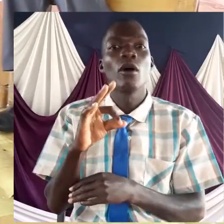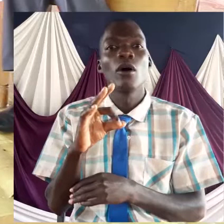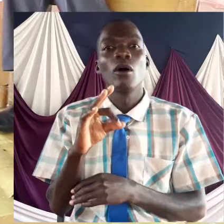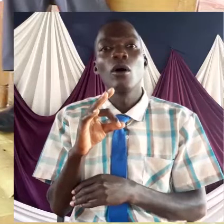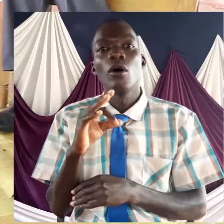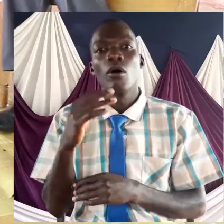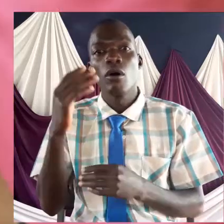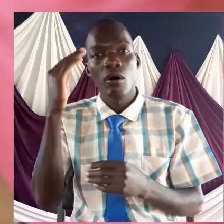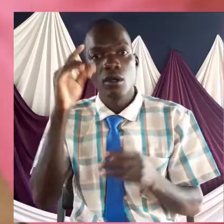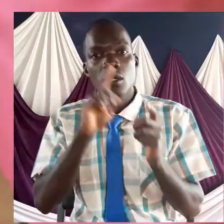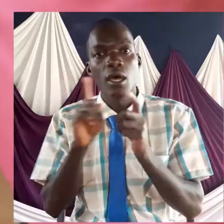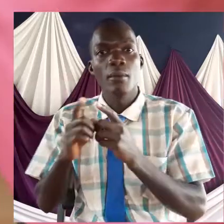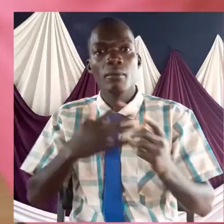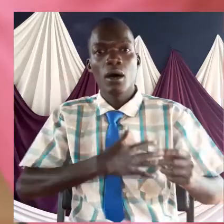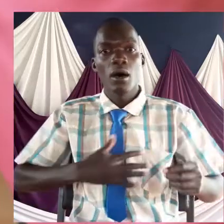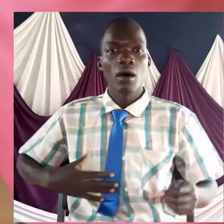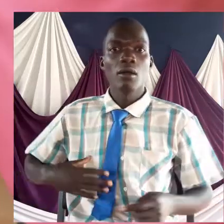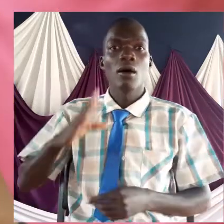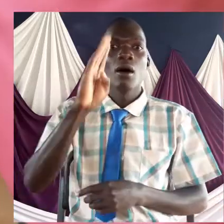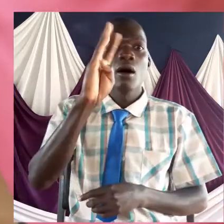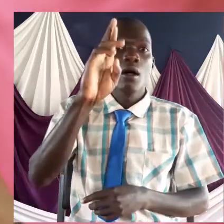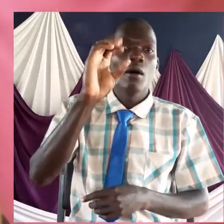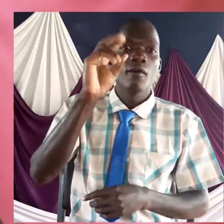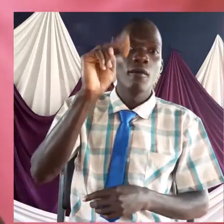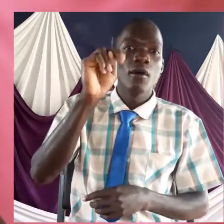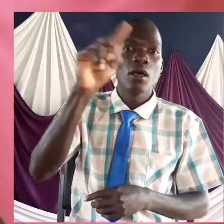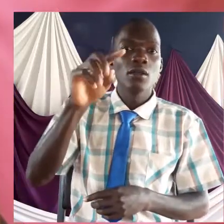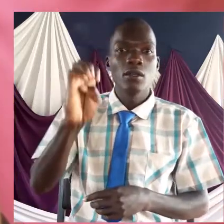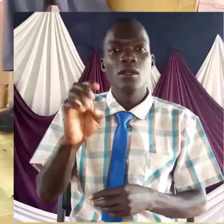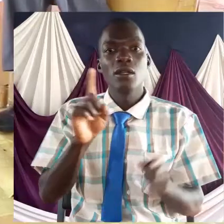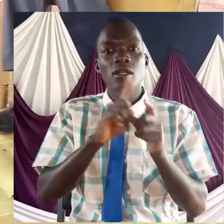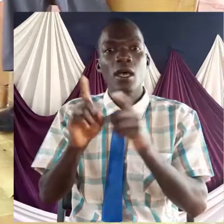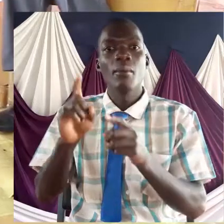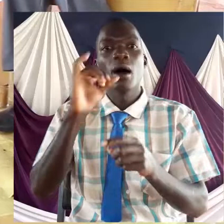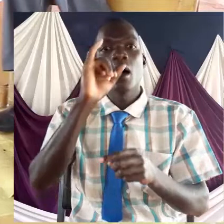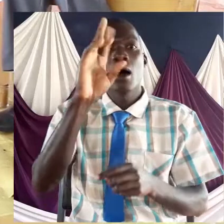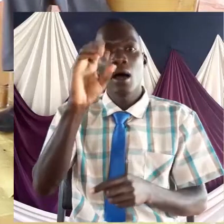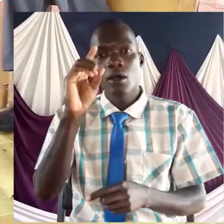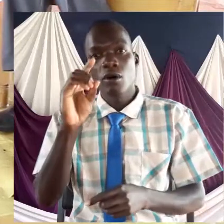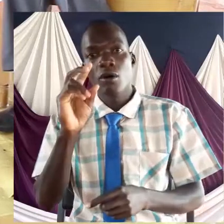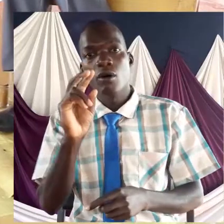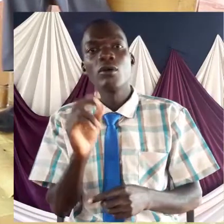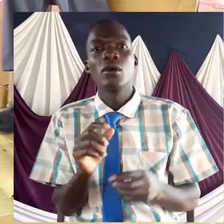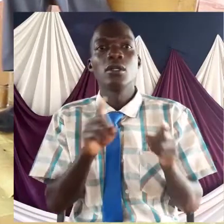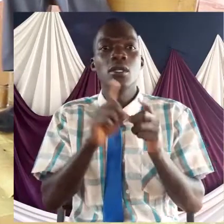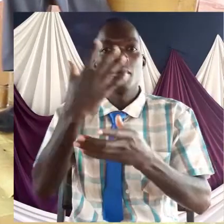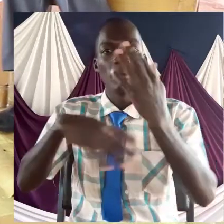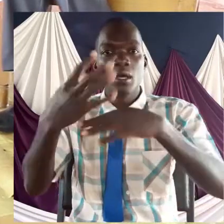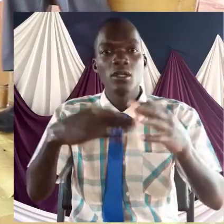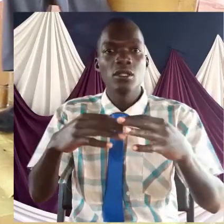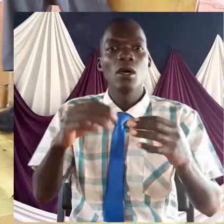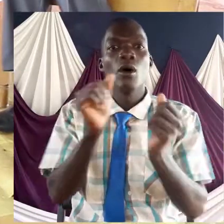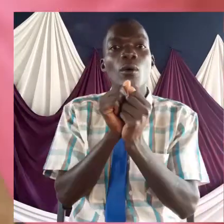and breast of silver, then bronze, the thighs, then iron, the toes, iron mixed with the clay.